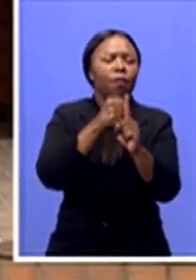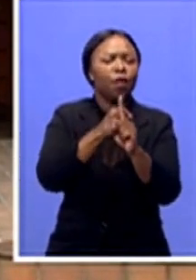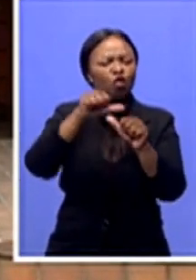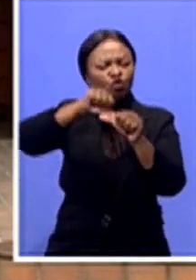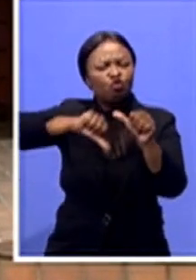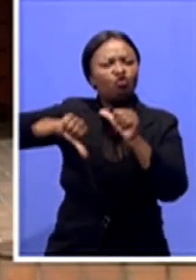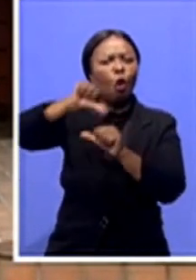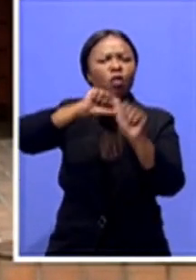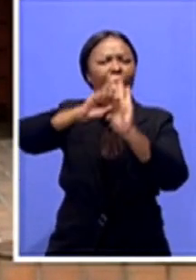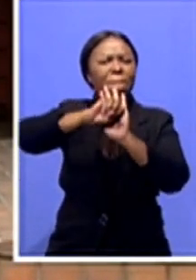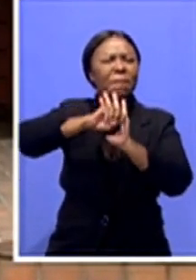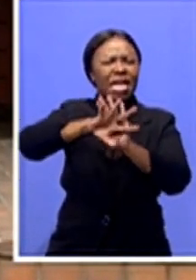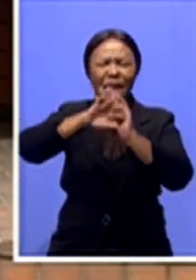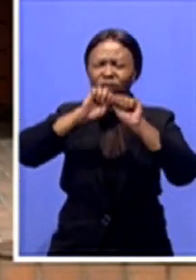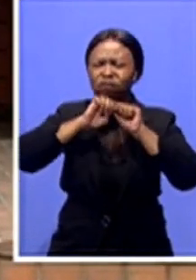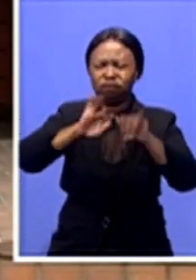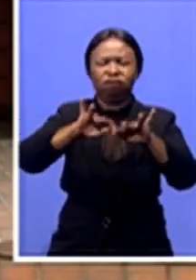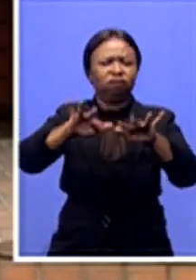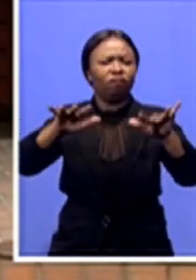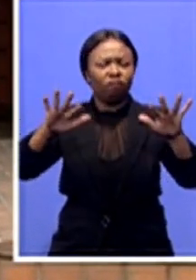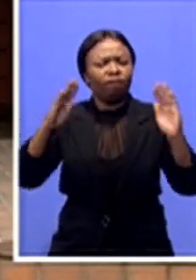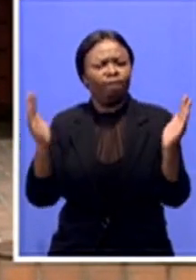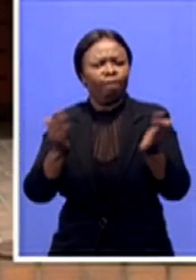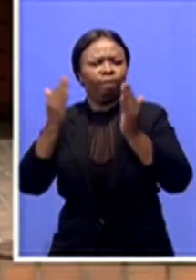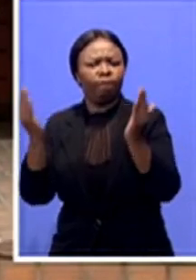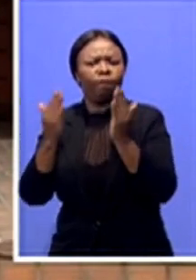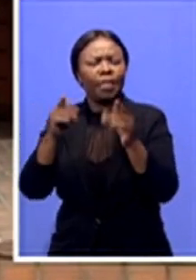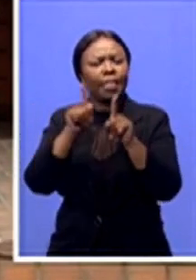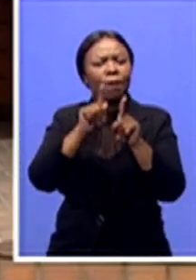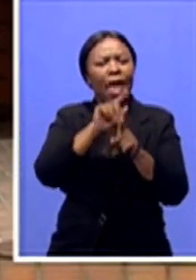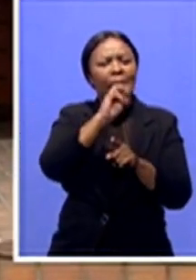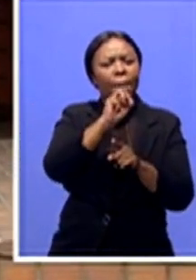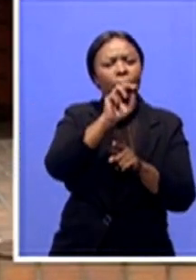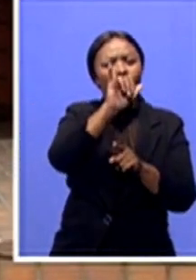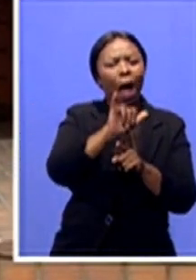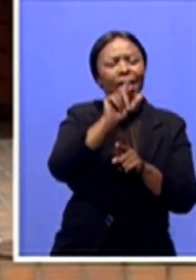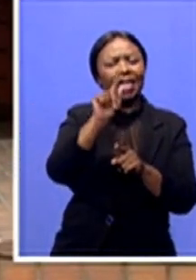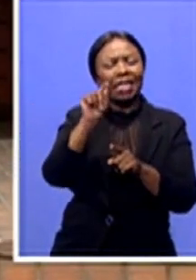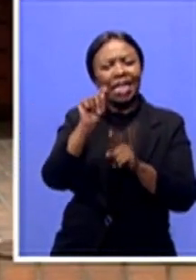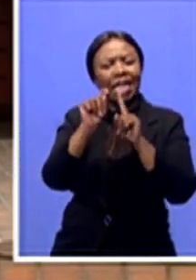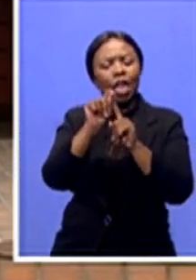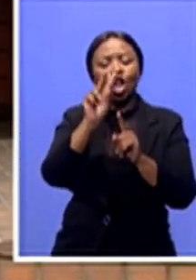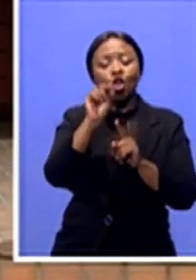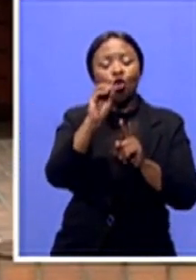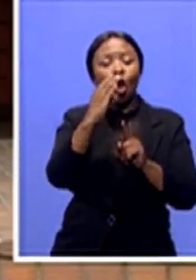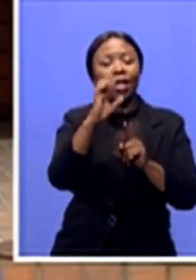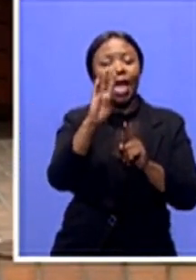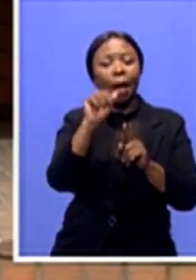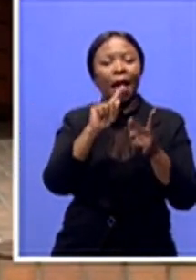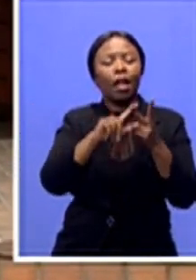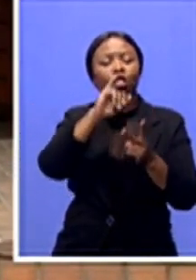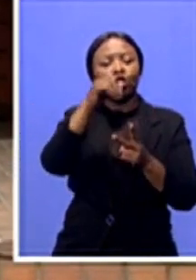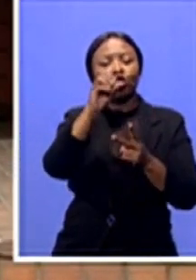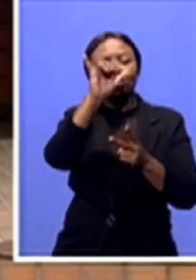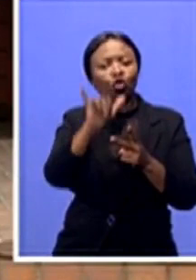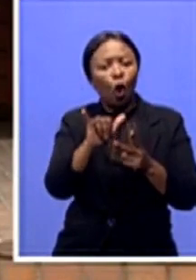the NYTT of the ANC Youth League, led by Nangaba Mushlaud and Joy Malamlela, the coordinator of that NYTT. They've